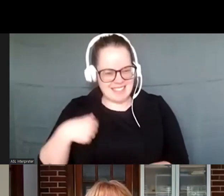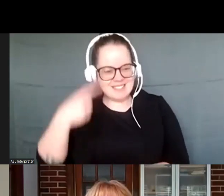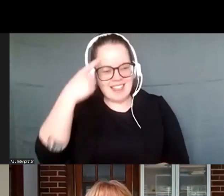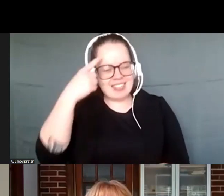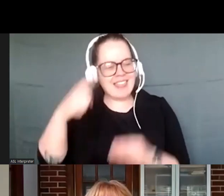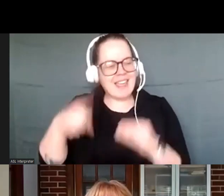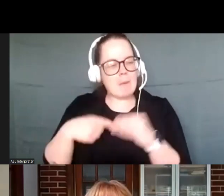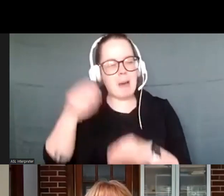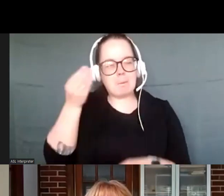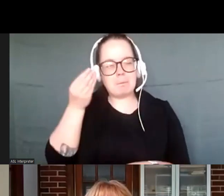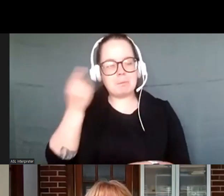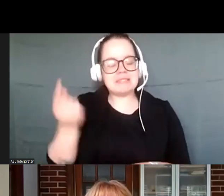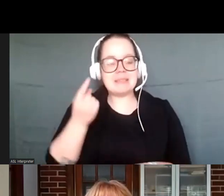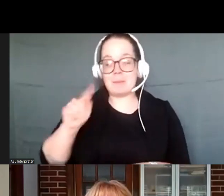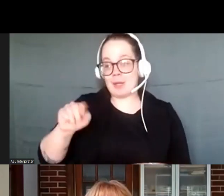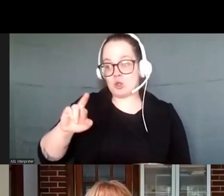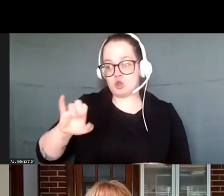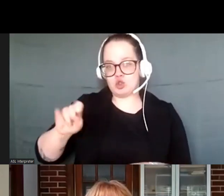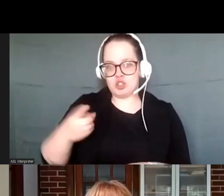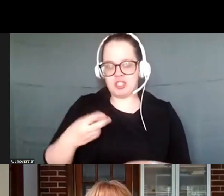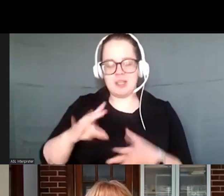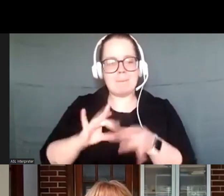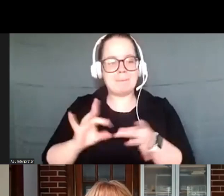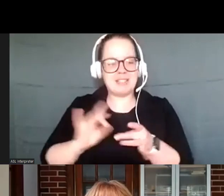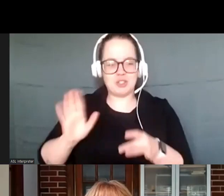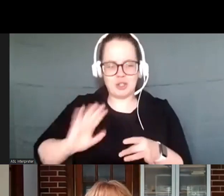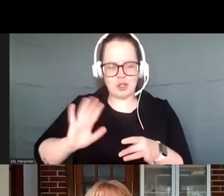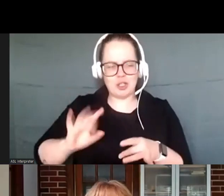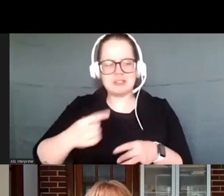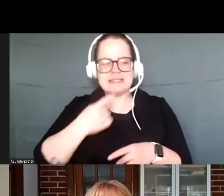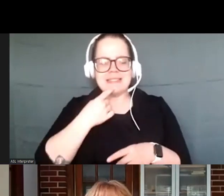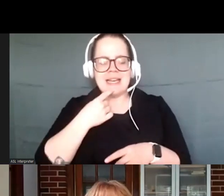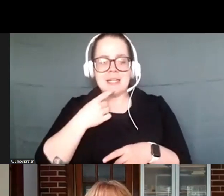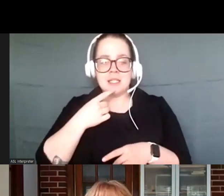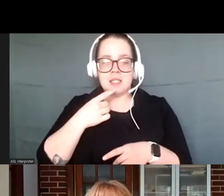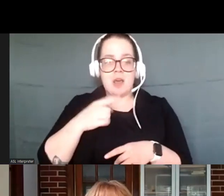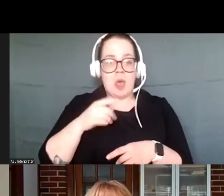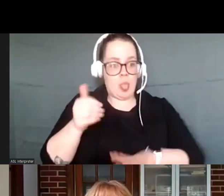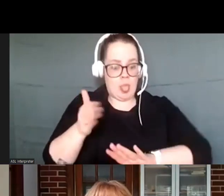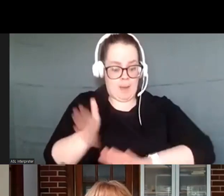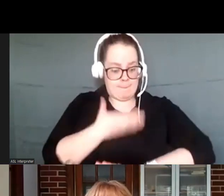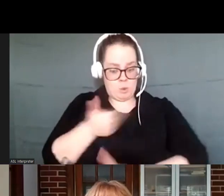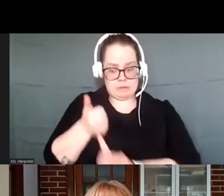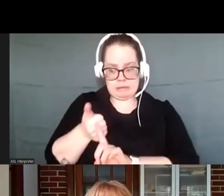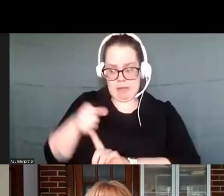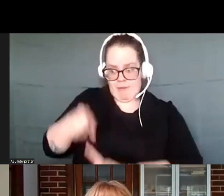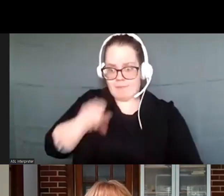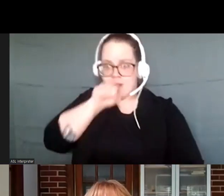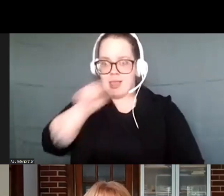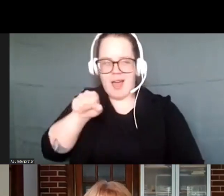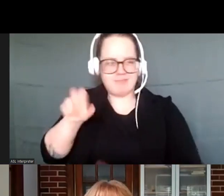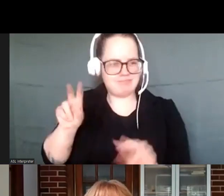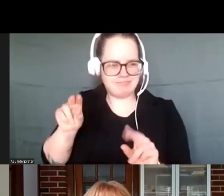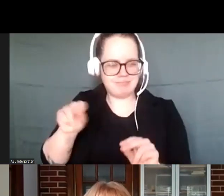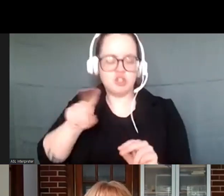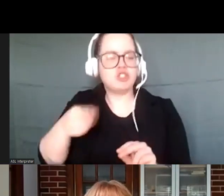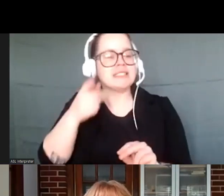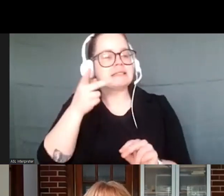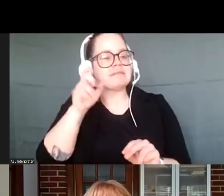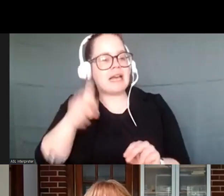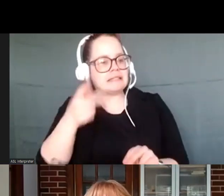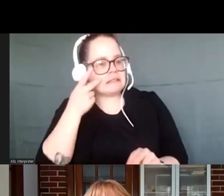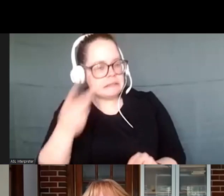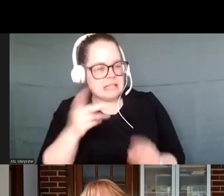said earlier, and that is that she doesn't have to love the music as an agent. She has to see the value in it. She has to know that she can book